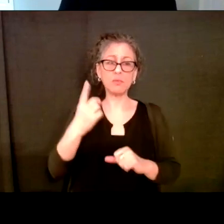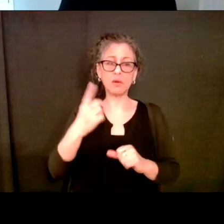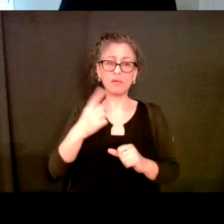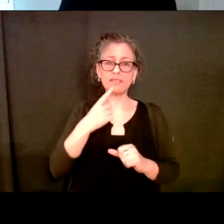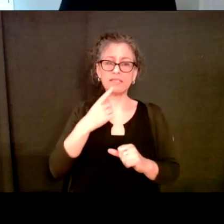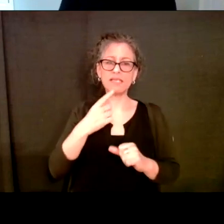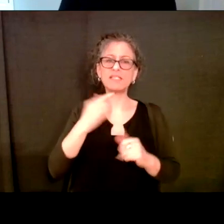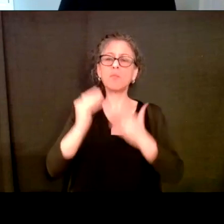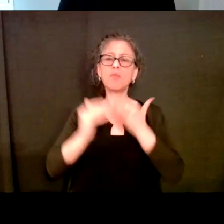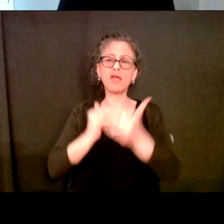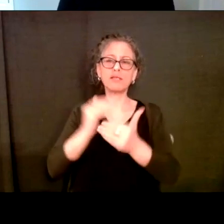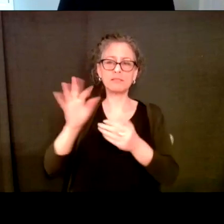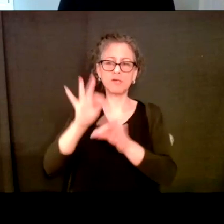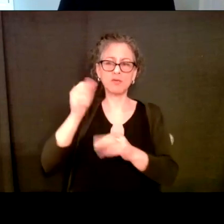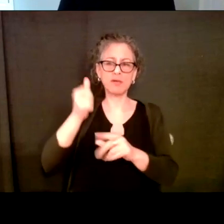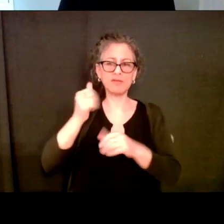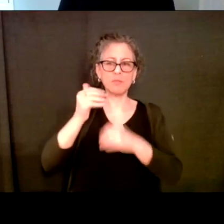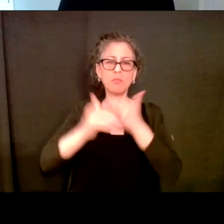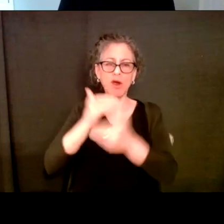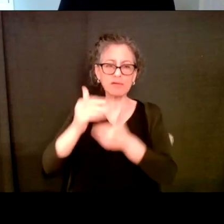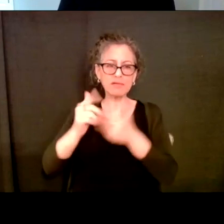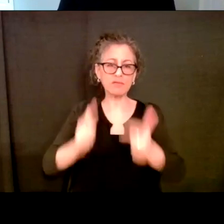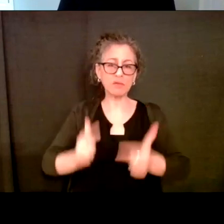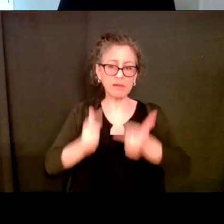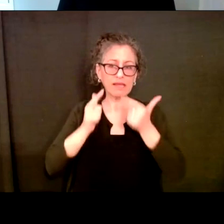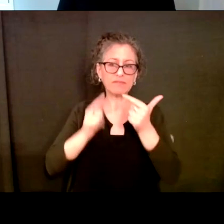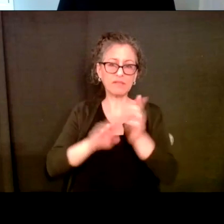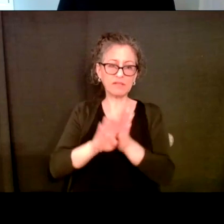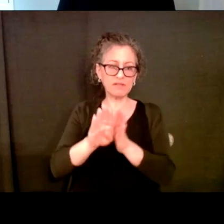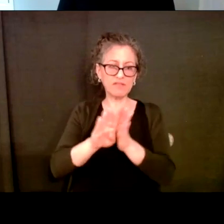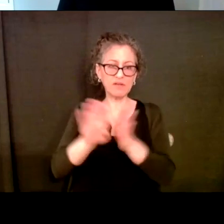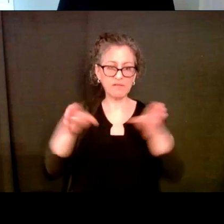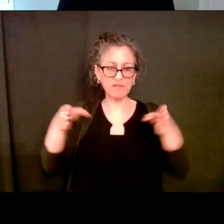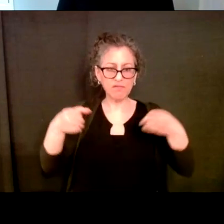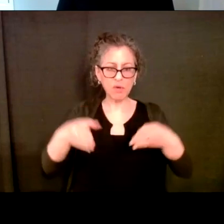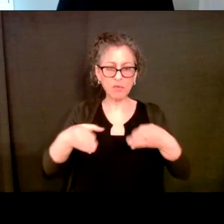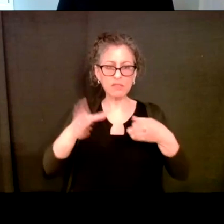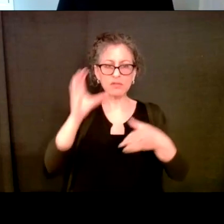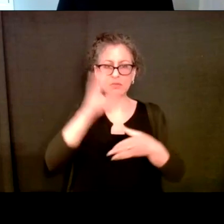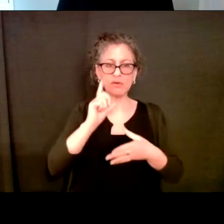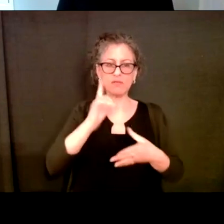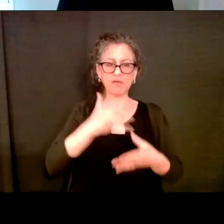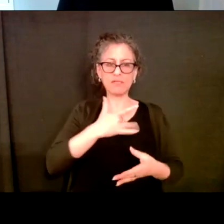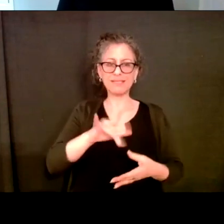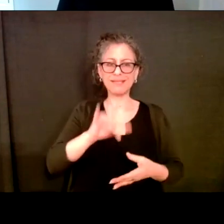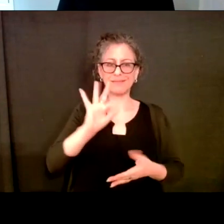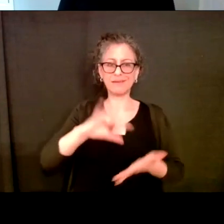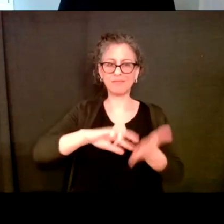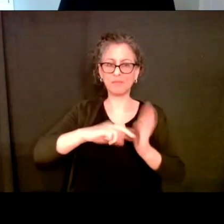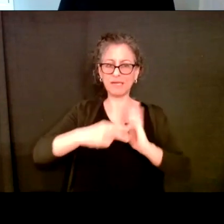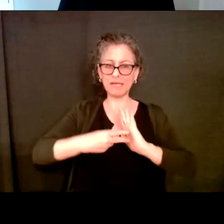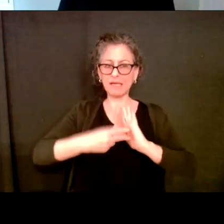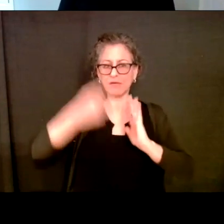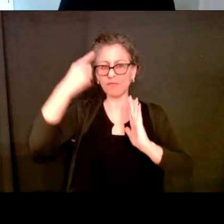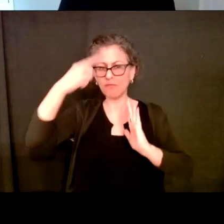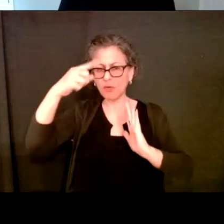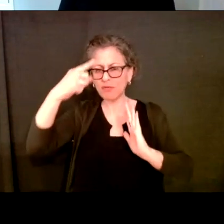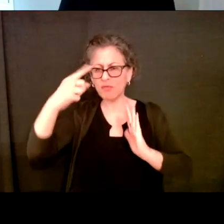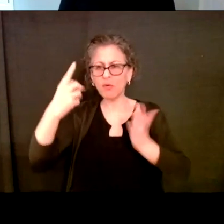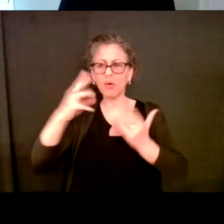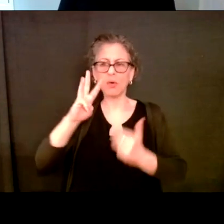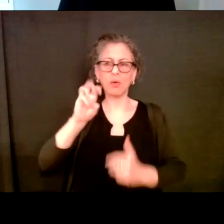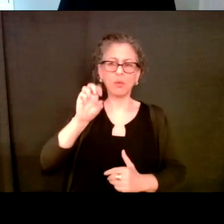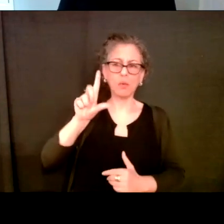a process of life and development, focusing on a search for a sense of meaning, purpose, and